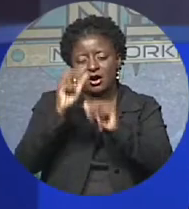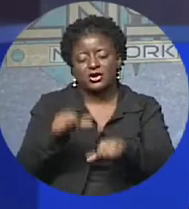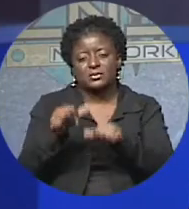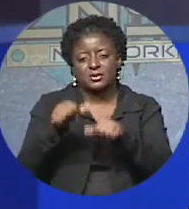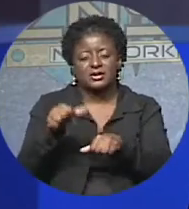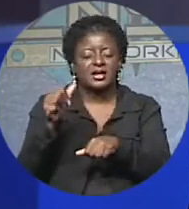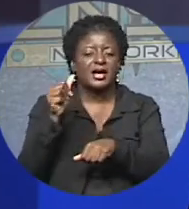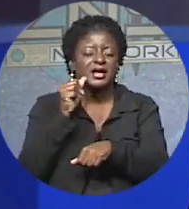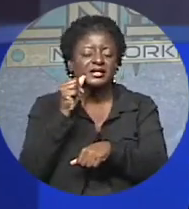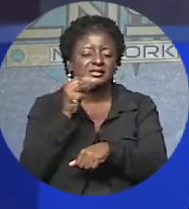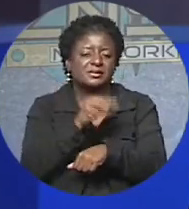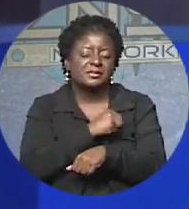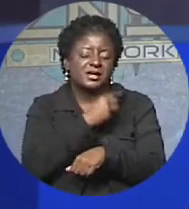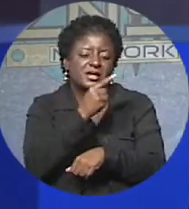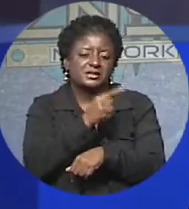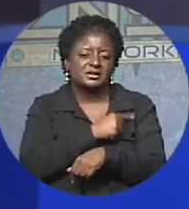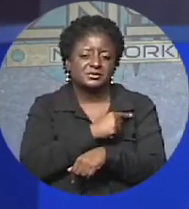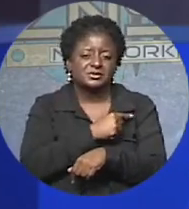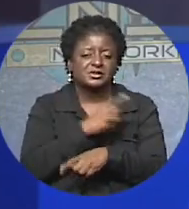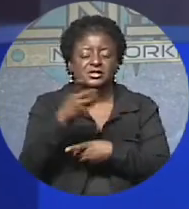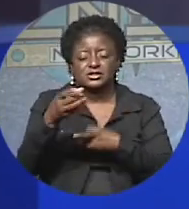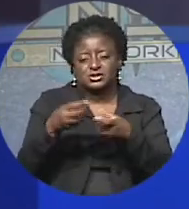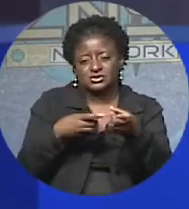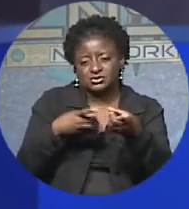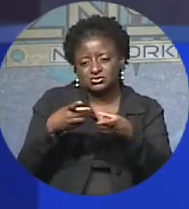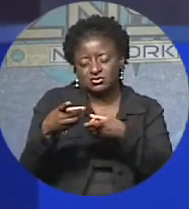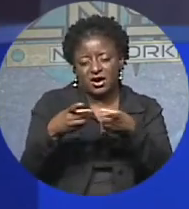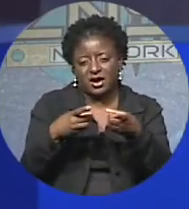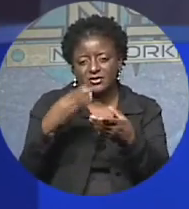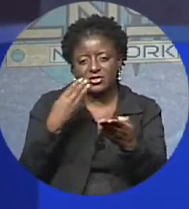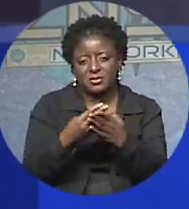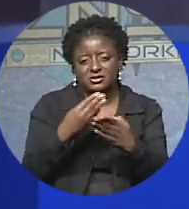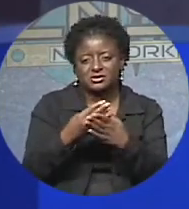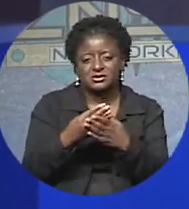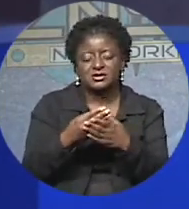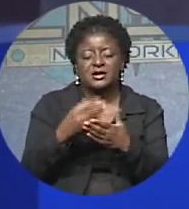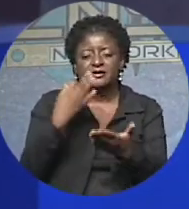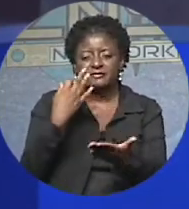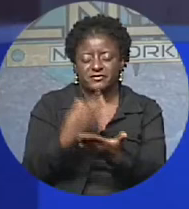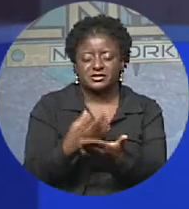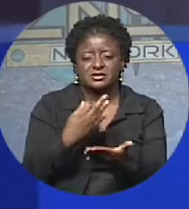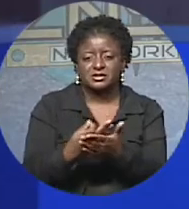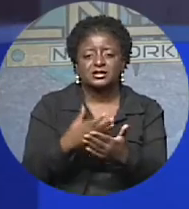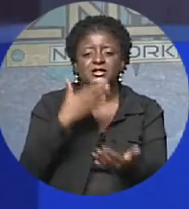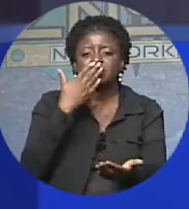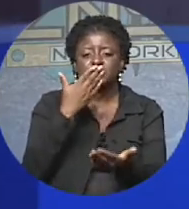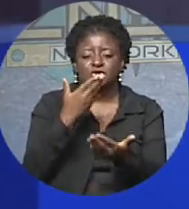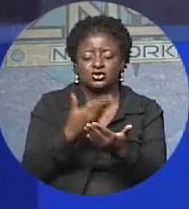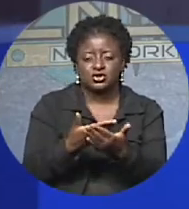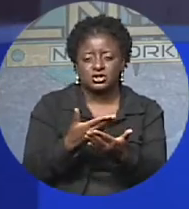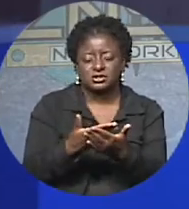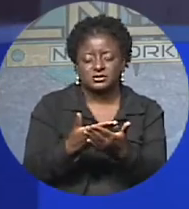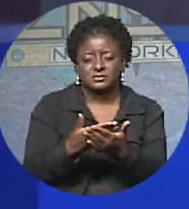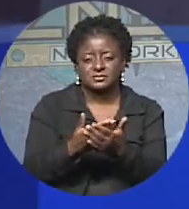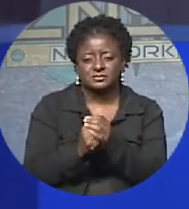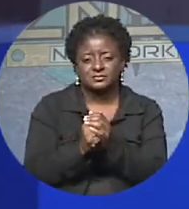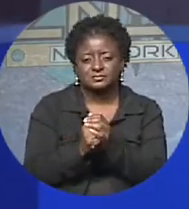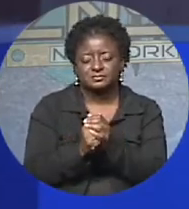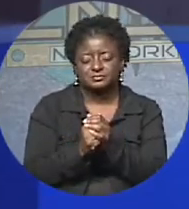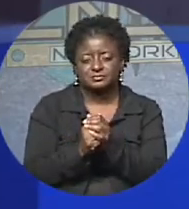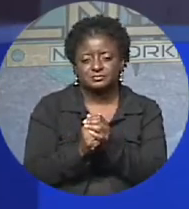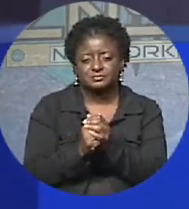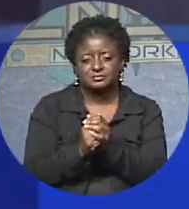Maynard Gibson, who described the budget as fiscally prudent. She says there continues to be progress in almost every sector of our country's